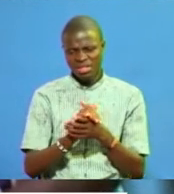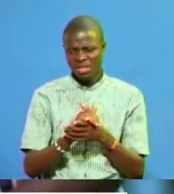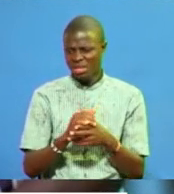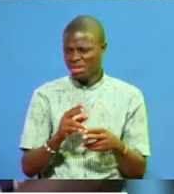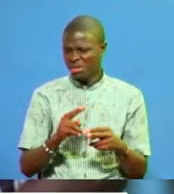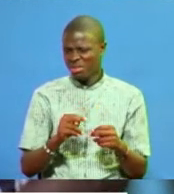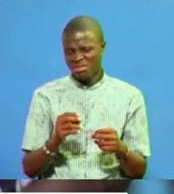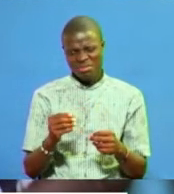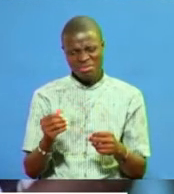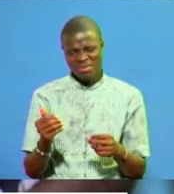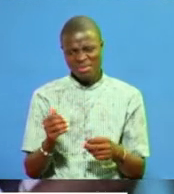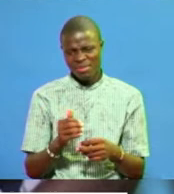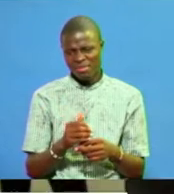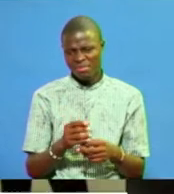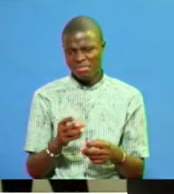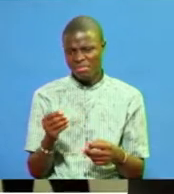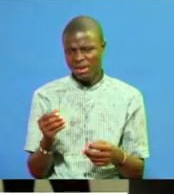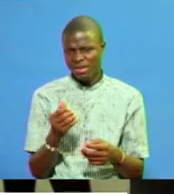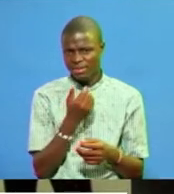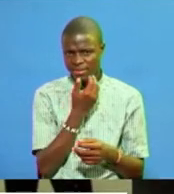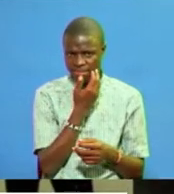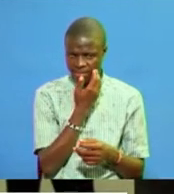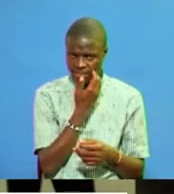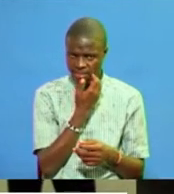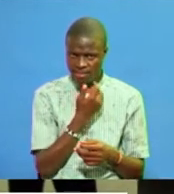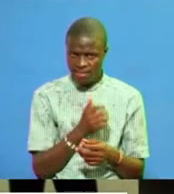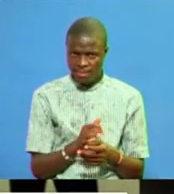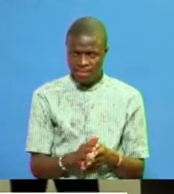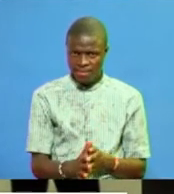and myriad of challenges they encounter.